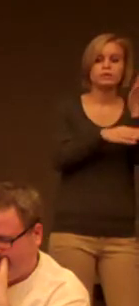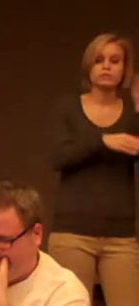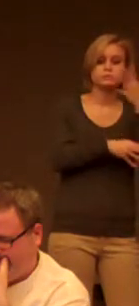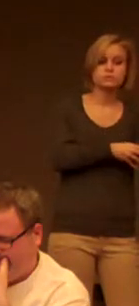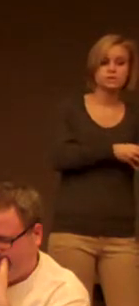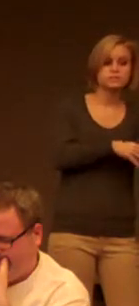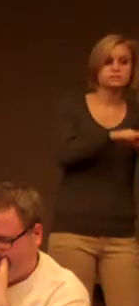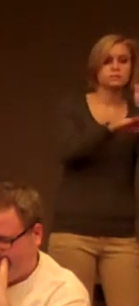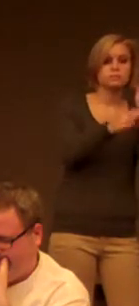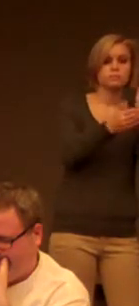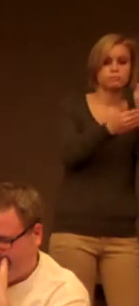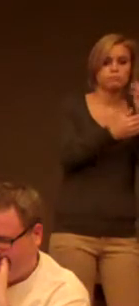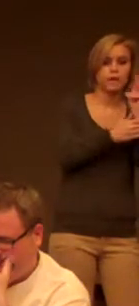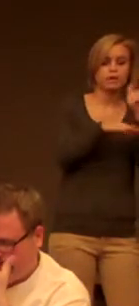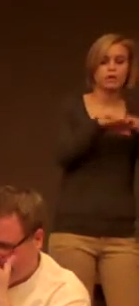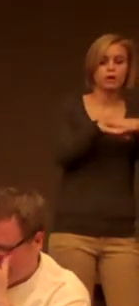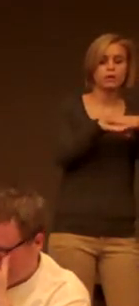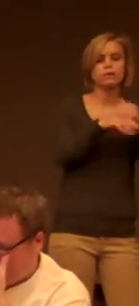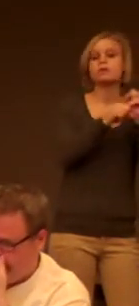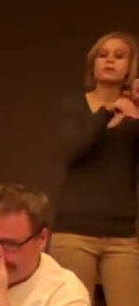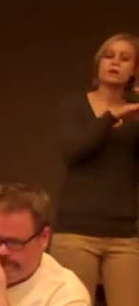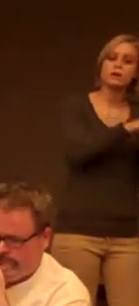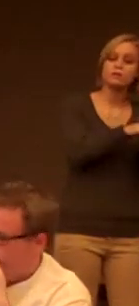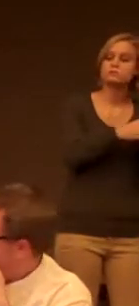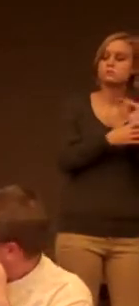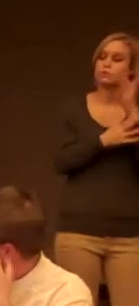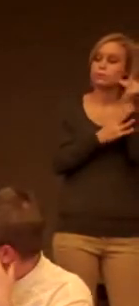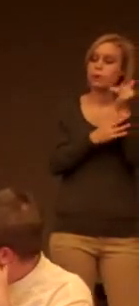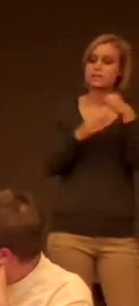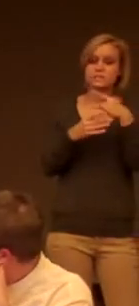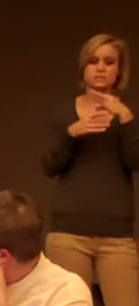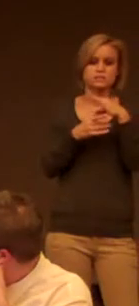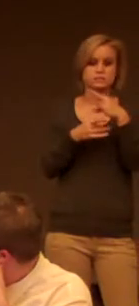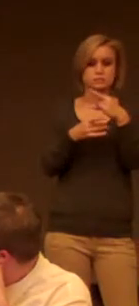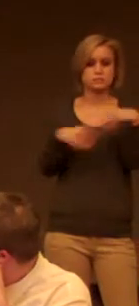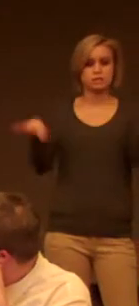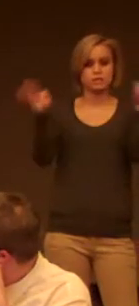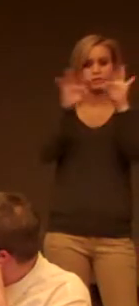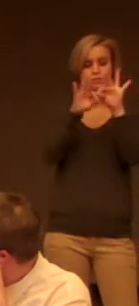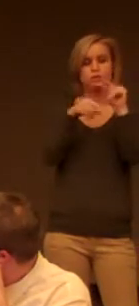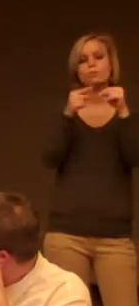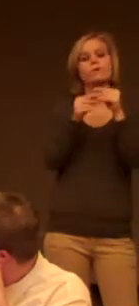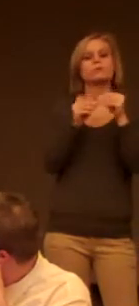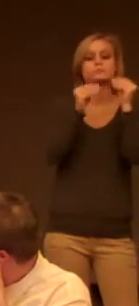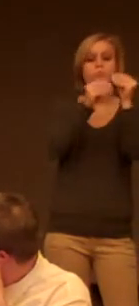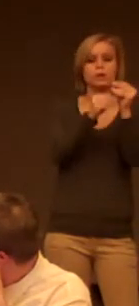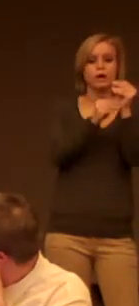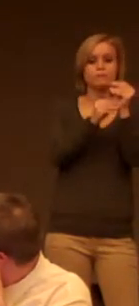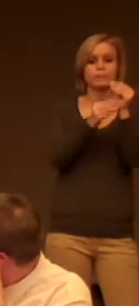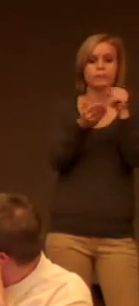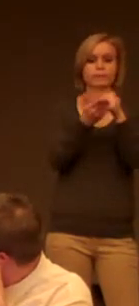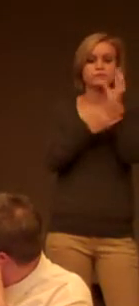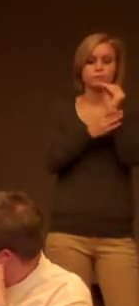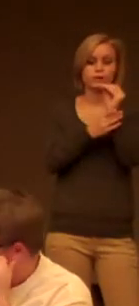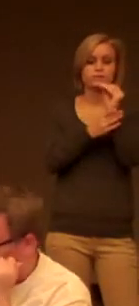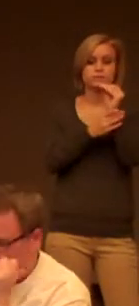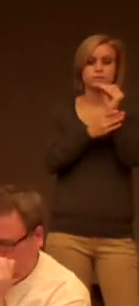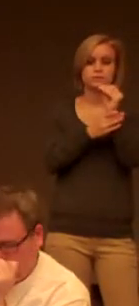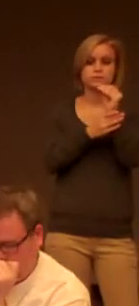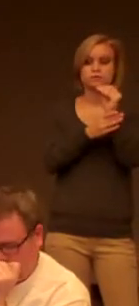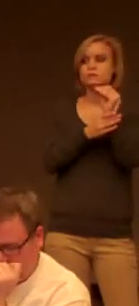prevent that. Why is this significant? When this was put up, this is a stone